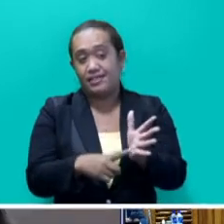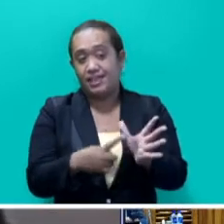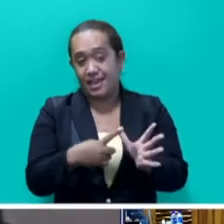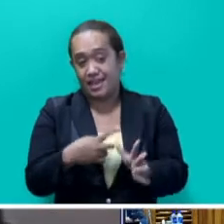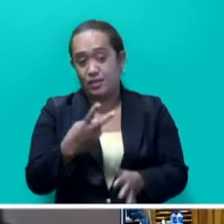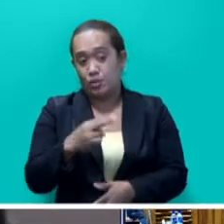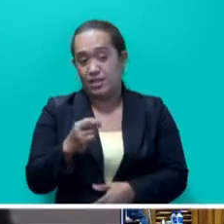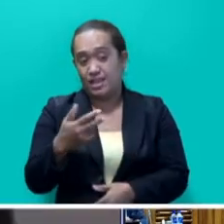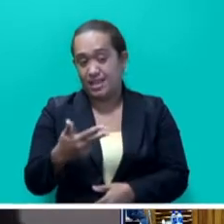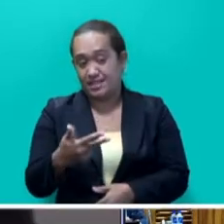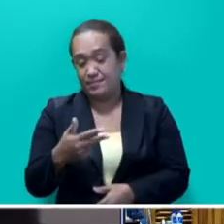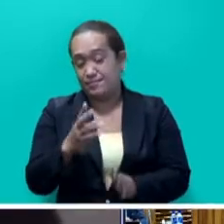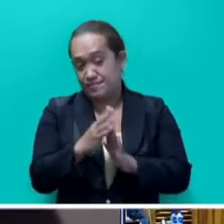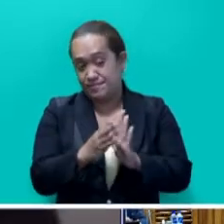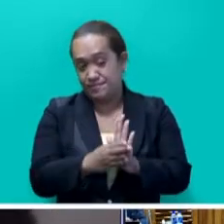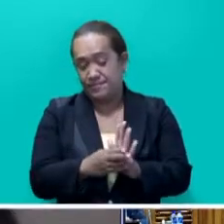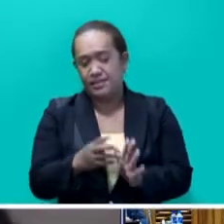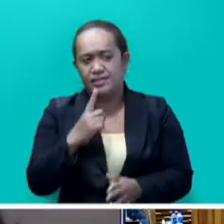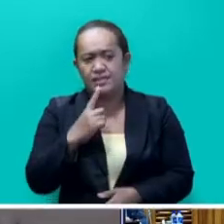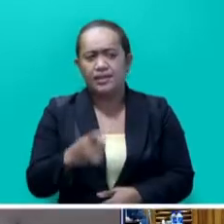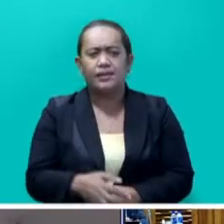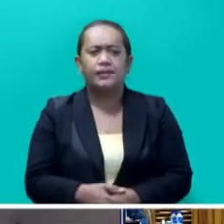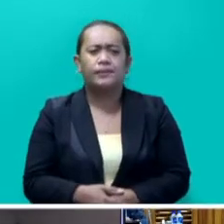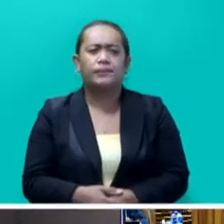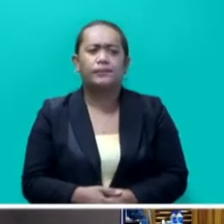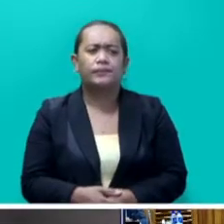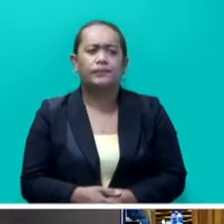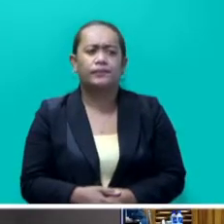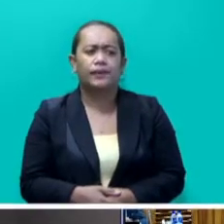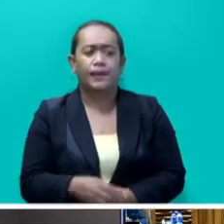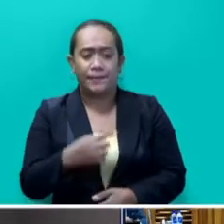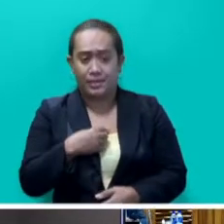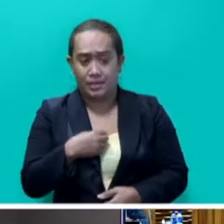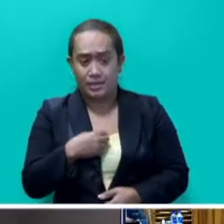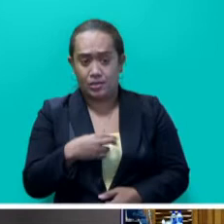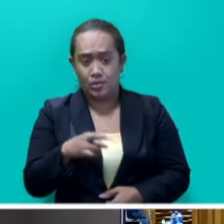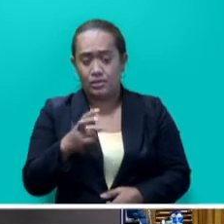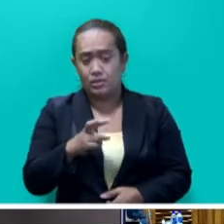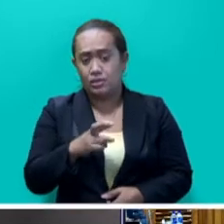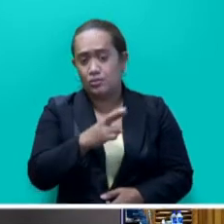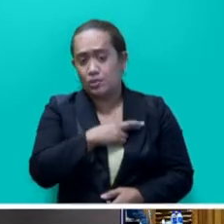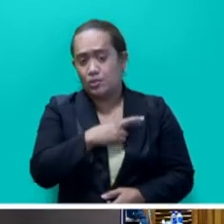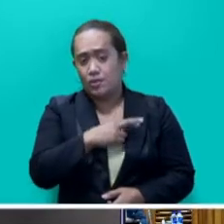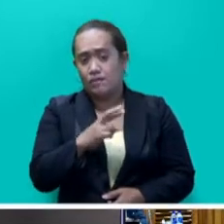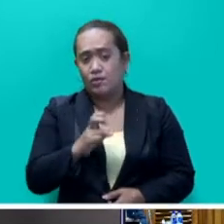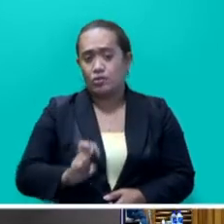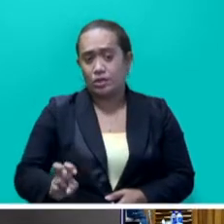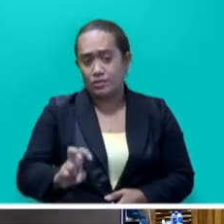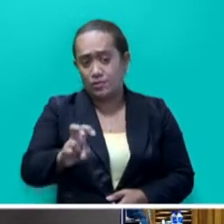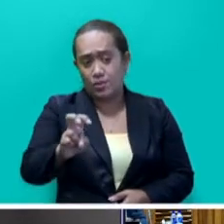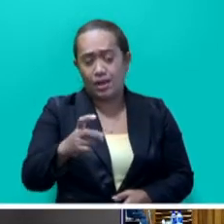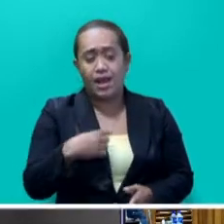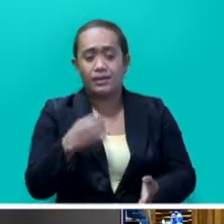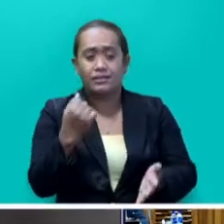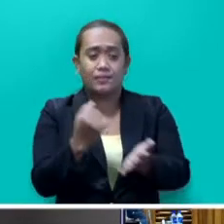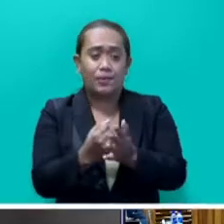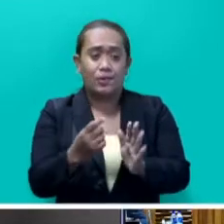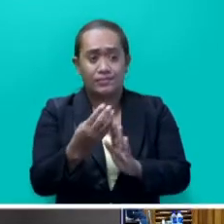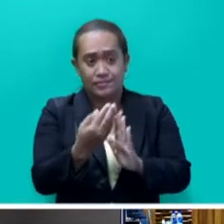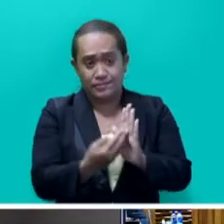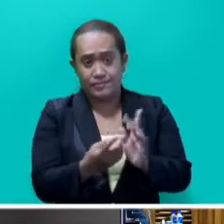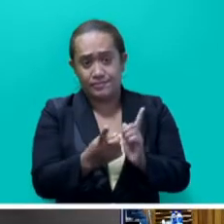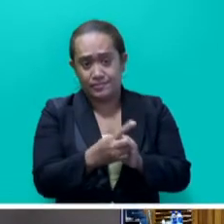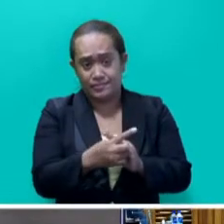2021. Honourable Speaker, sir, right at the outset, as a minister responsible for transport, I support the actual amendment